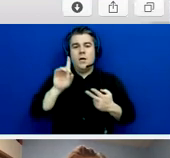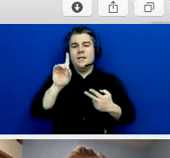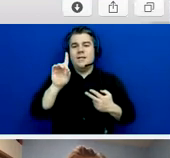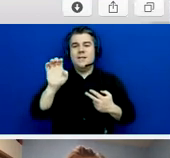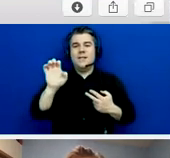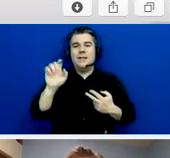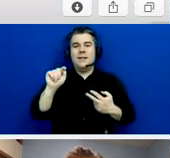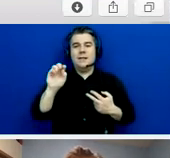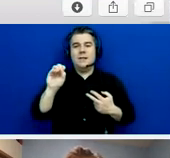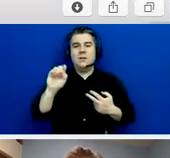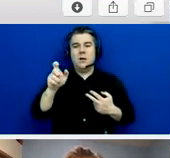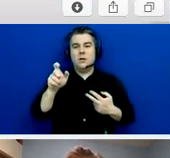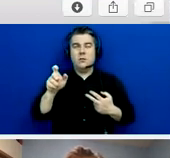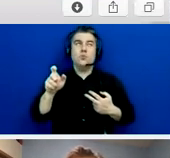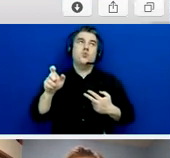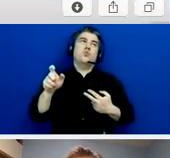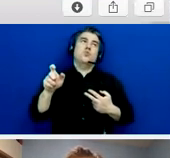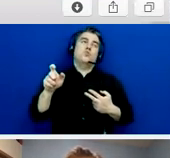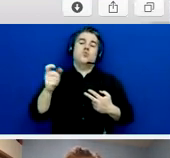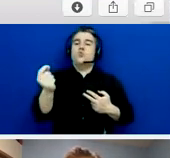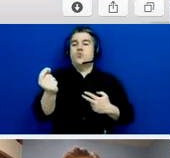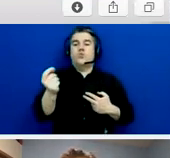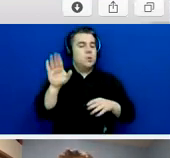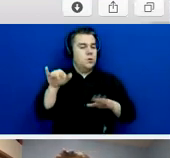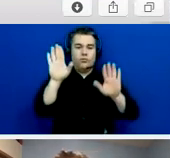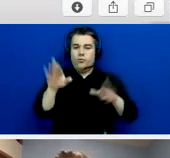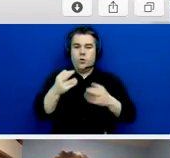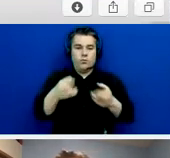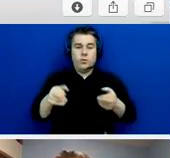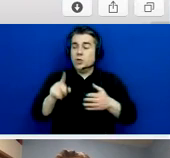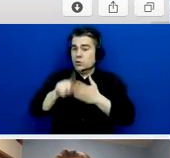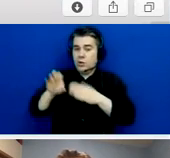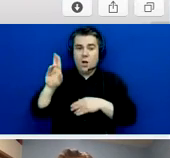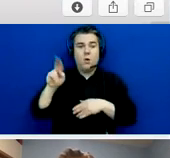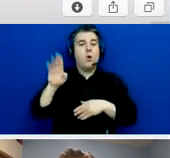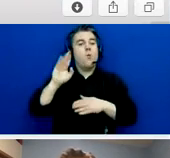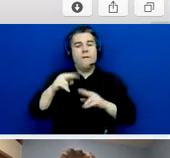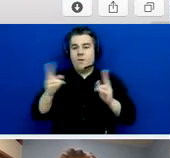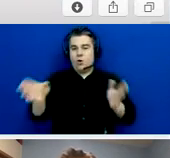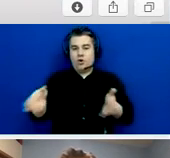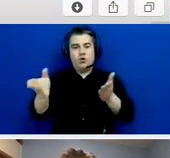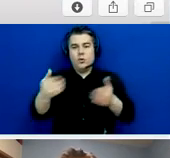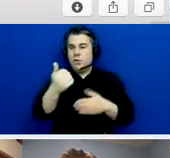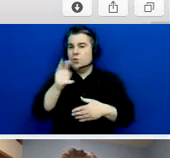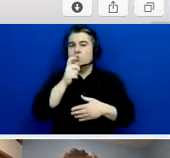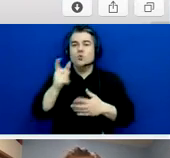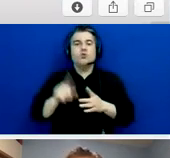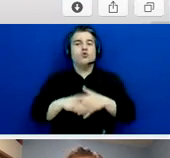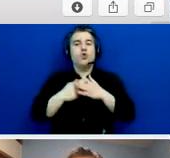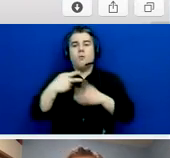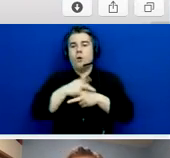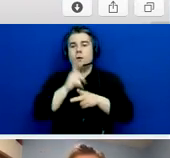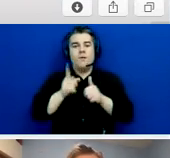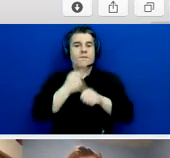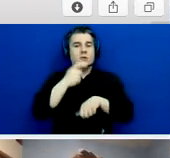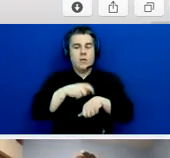is detox? This is a great resource. Check it out. This will be very encouraging for anyone starting their products for the first time and